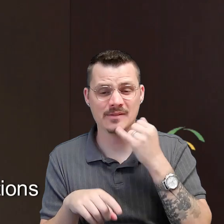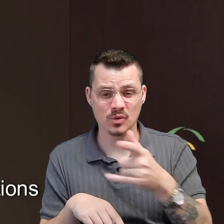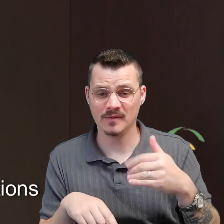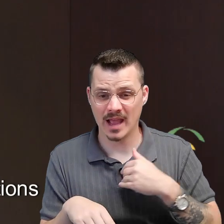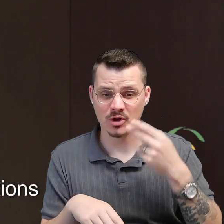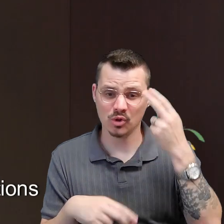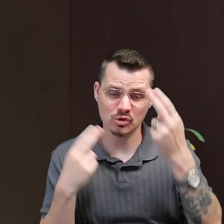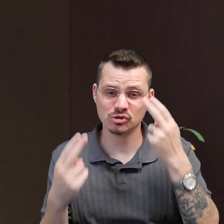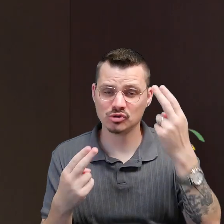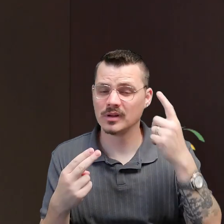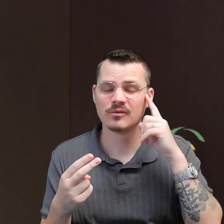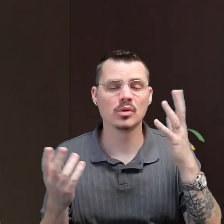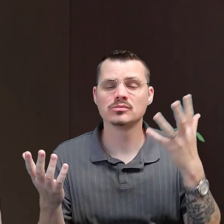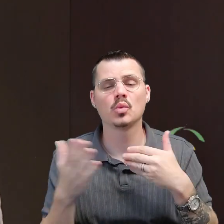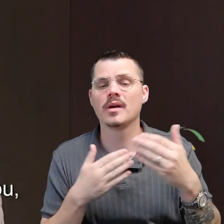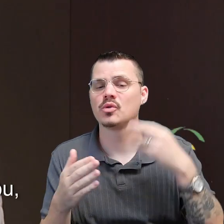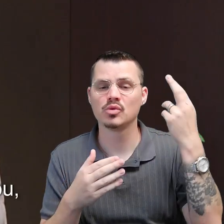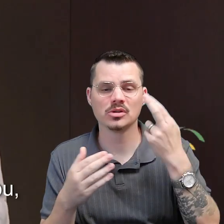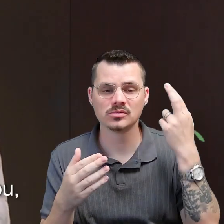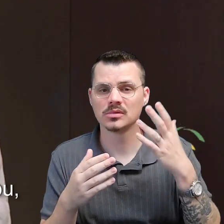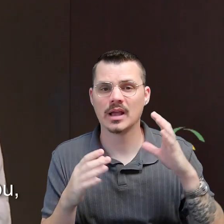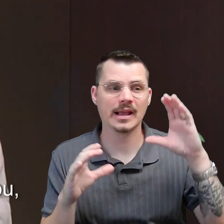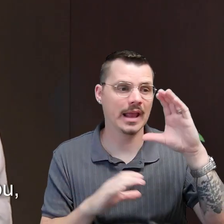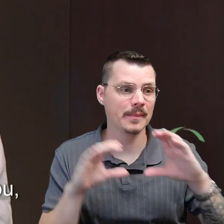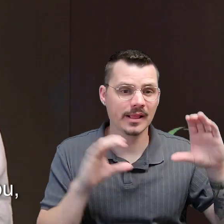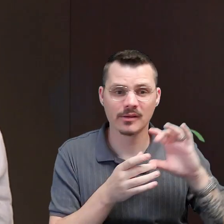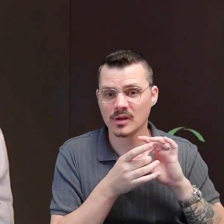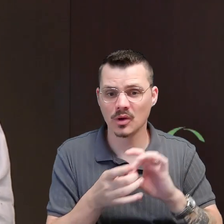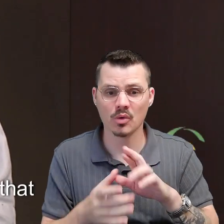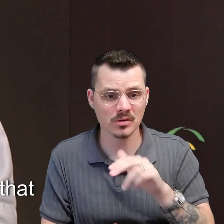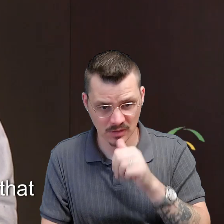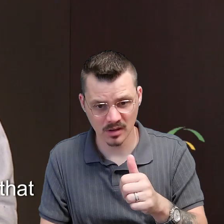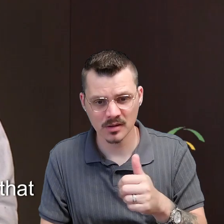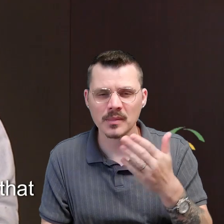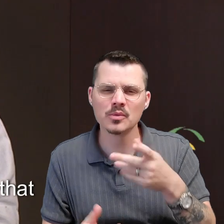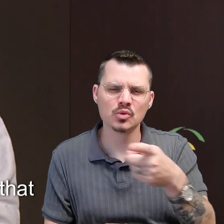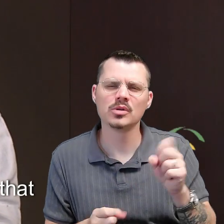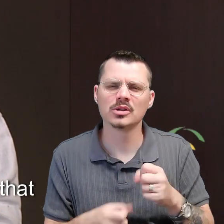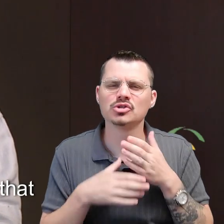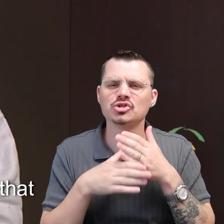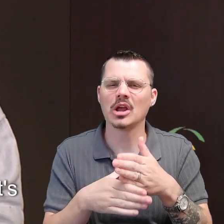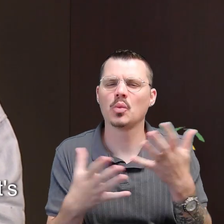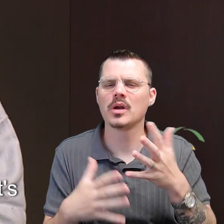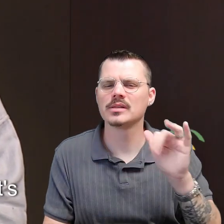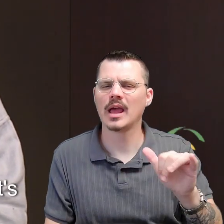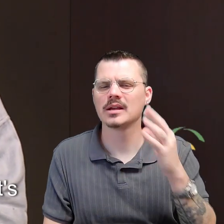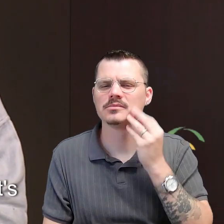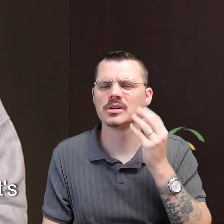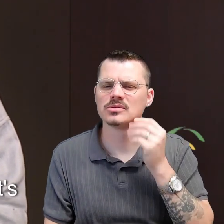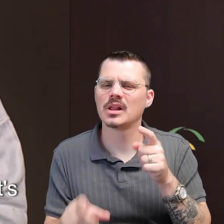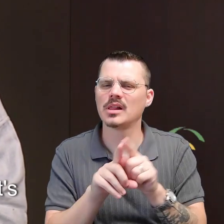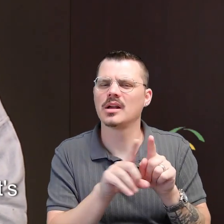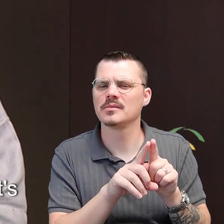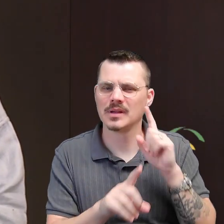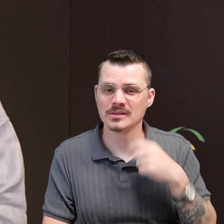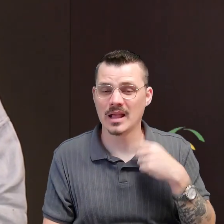that have had hallucinations for whatever reason, chemically induced or what have you, maybe share with other people what that experience is like,